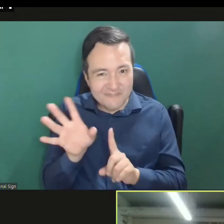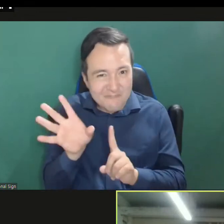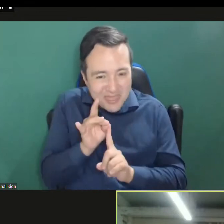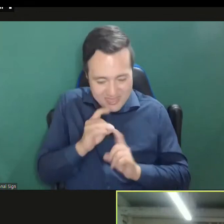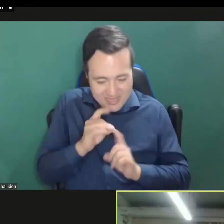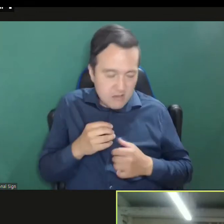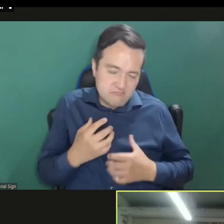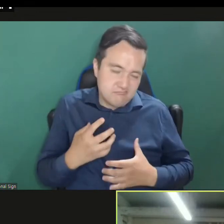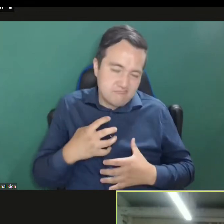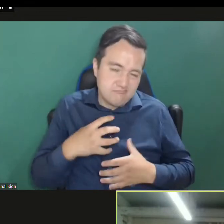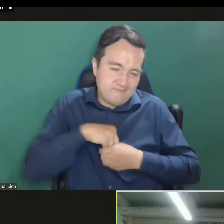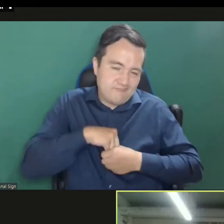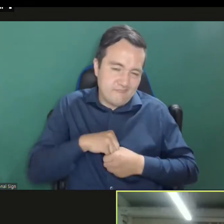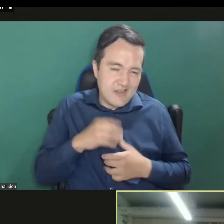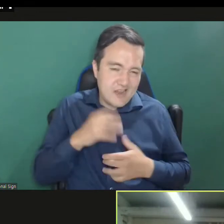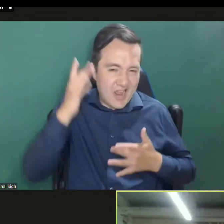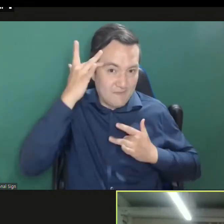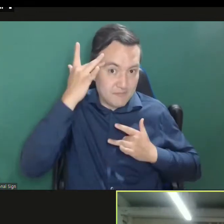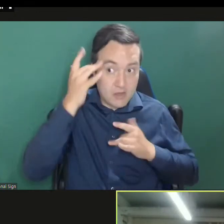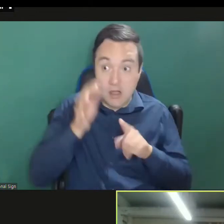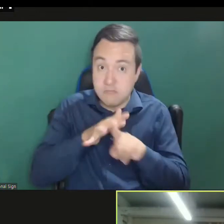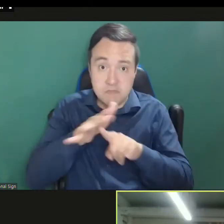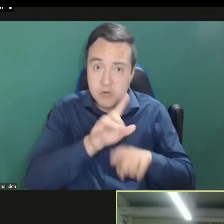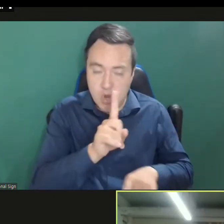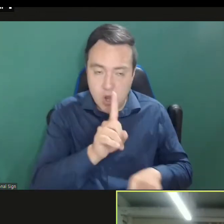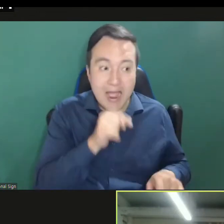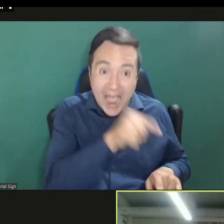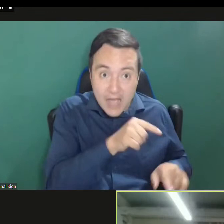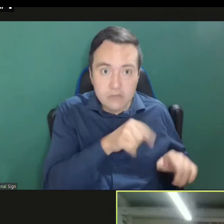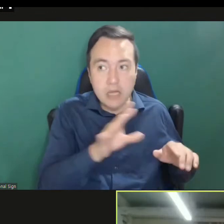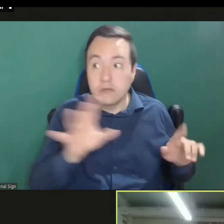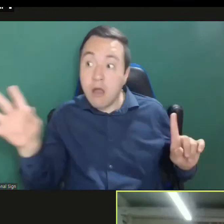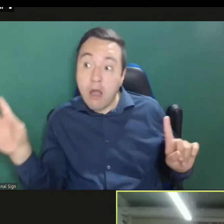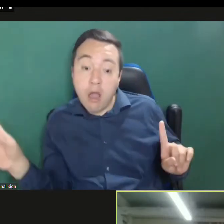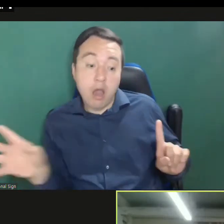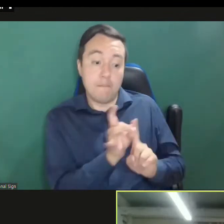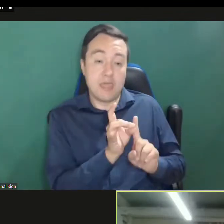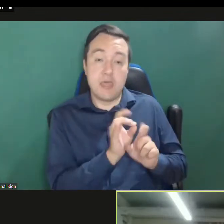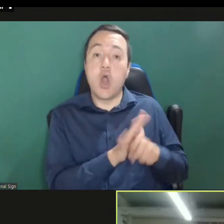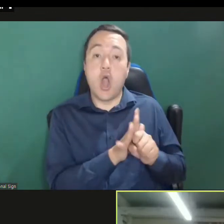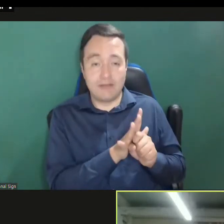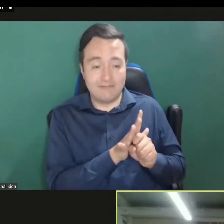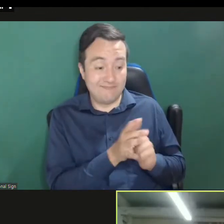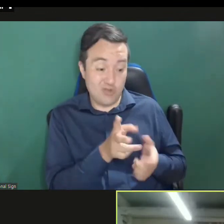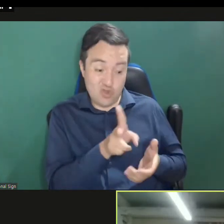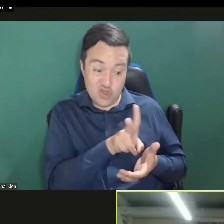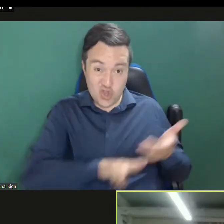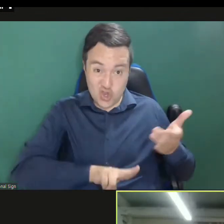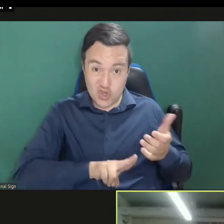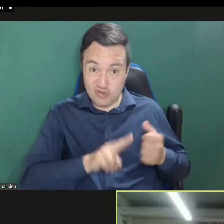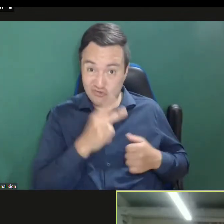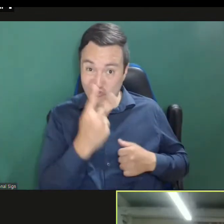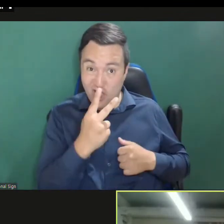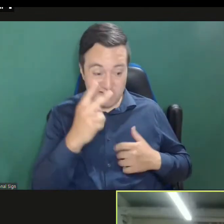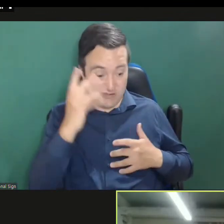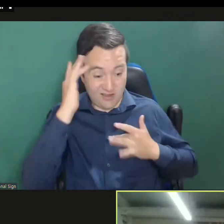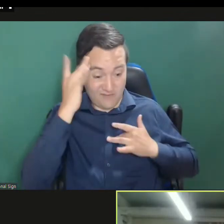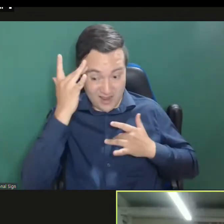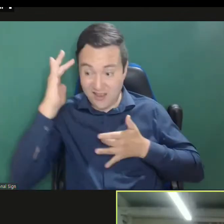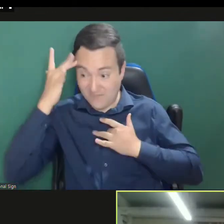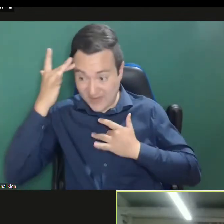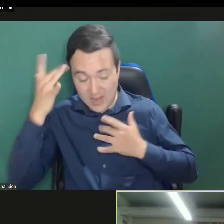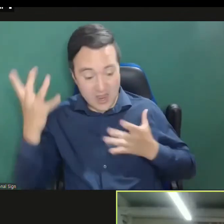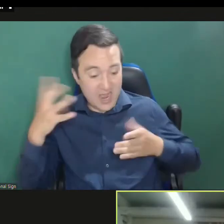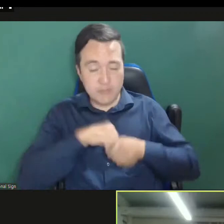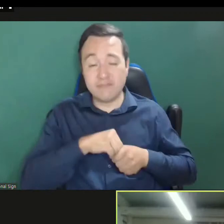die from COVID-19. When we look at the comorbidities of COVID-19 fatalities in May 2021 in